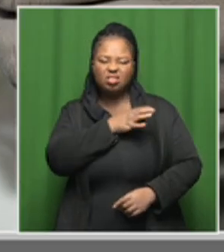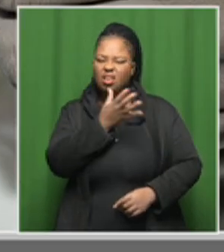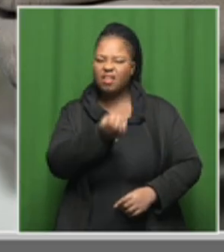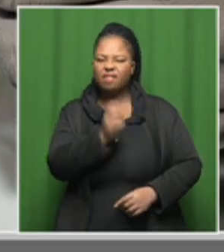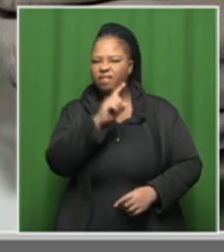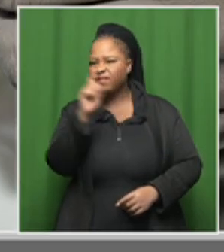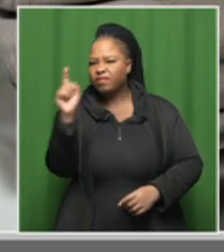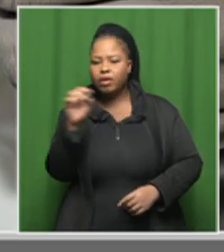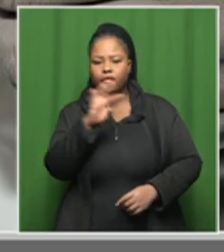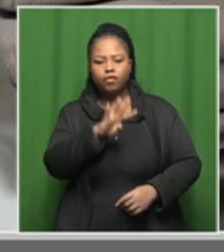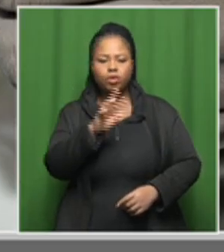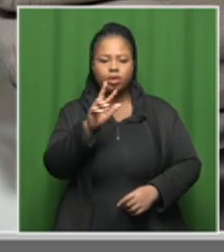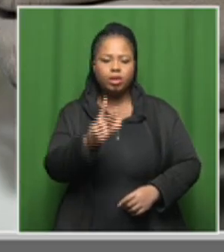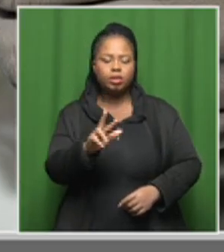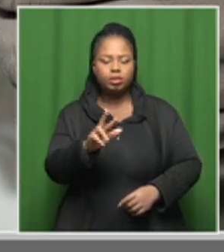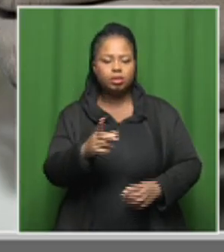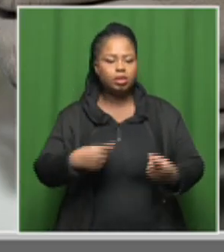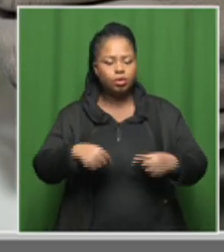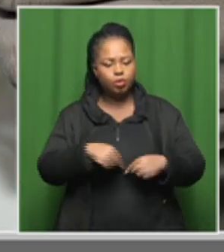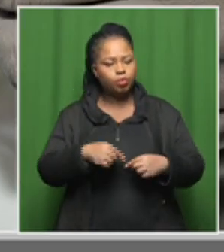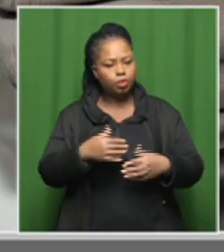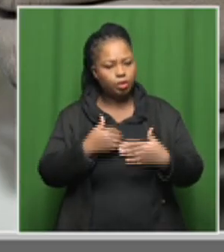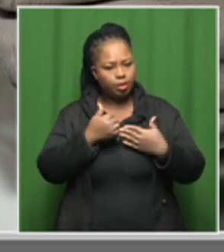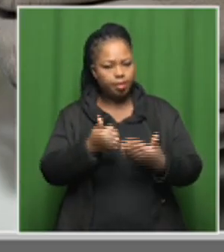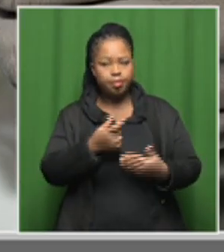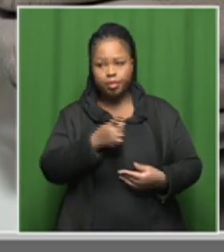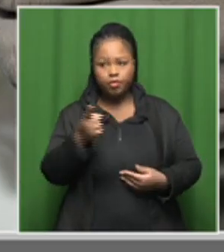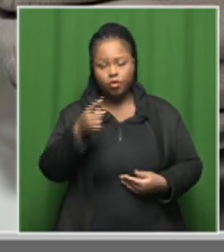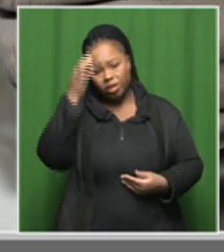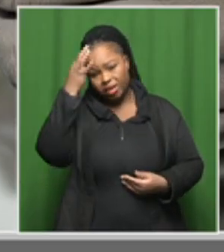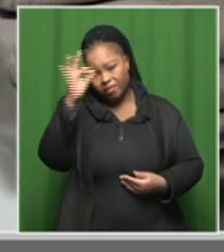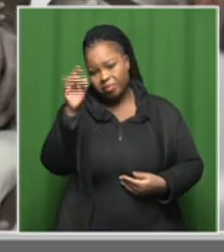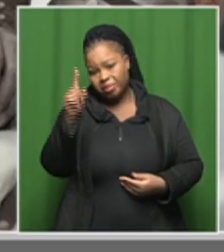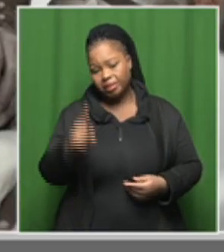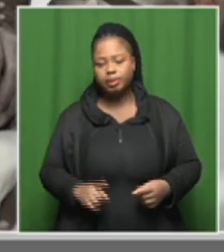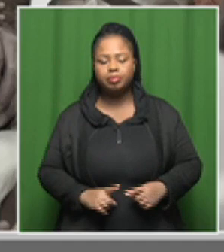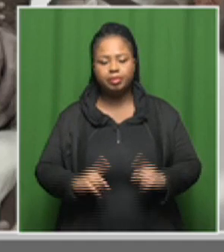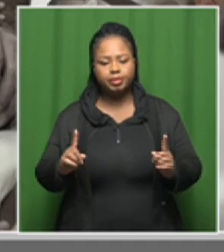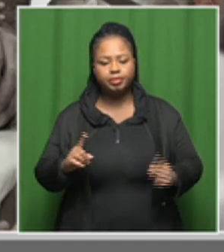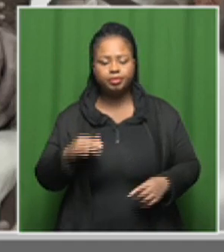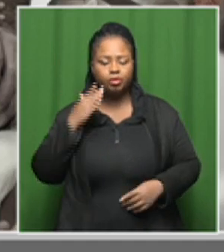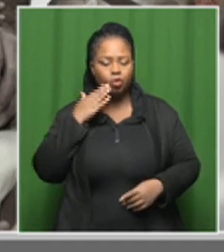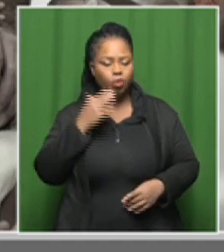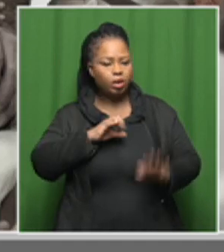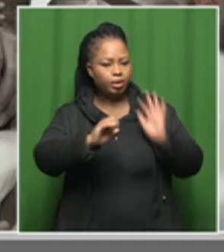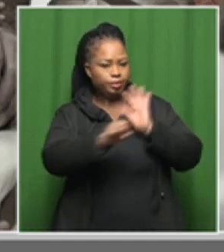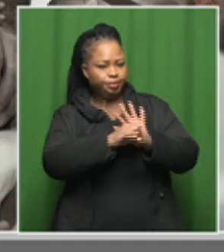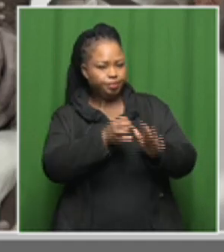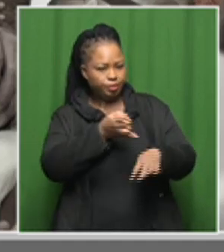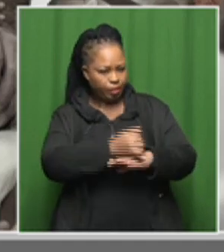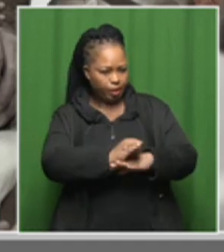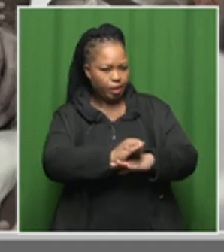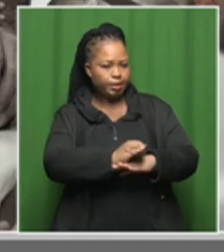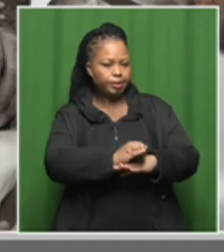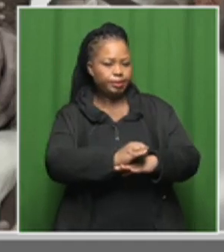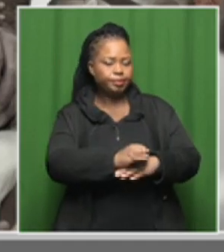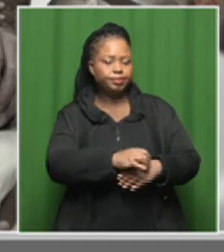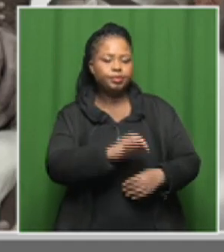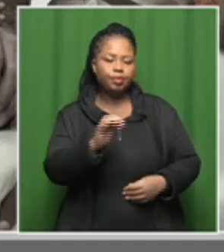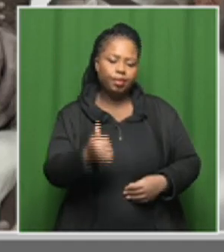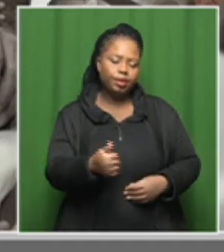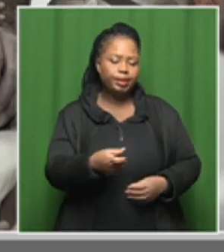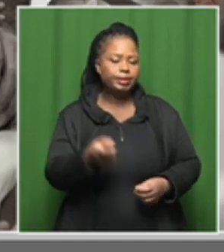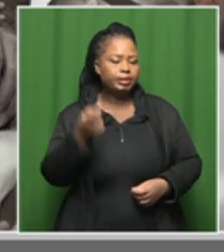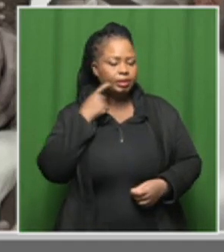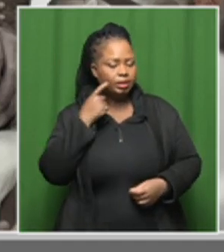we are supporting in the state health sector, still not reaching everywhere. But the sooner a child is diagnosed and the earlier they become treatment, the